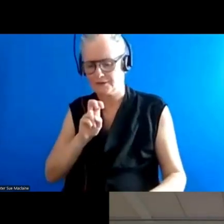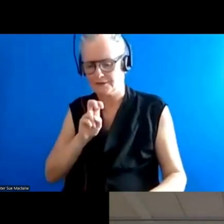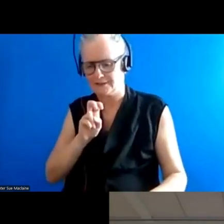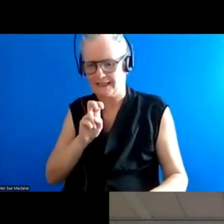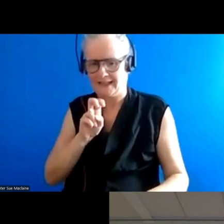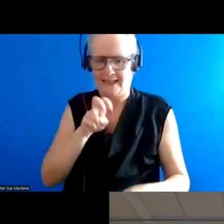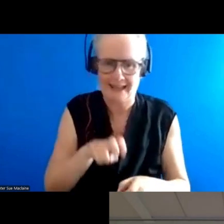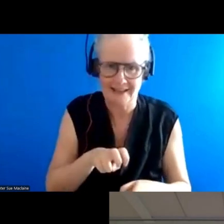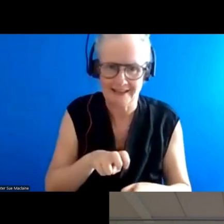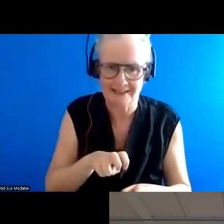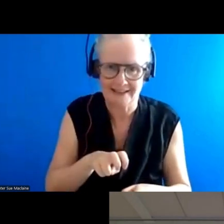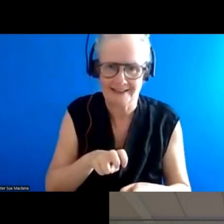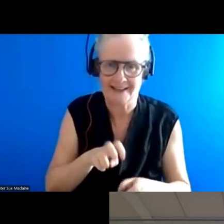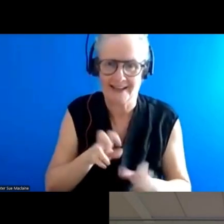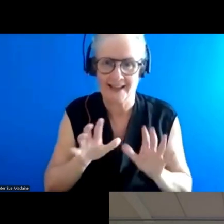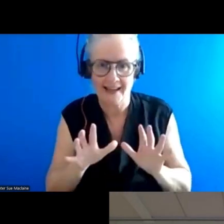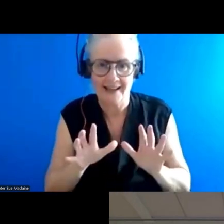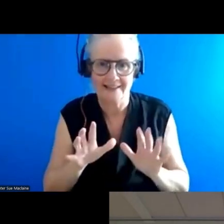here.